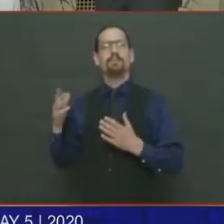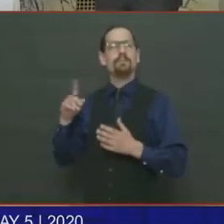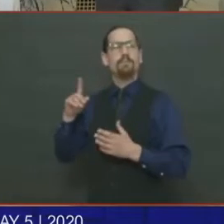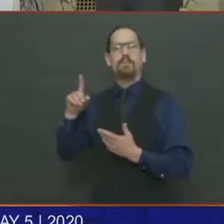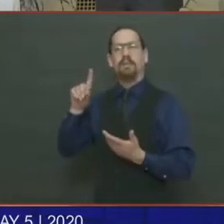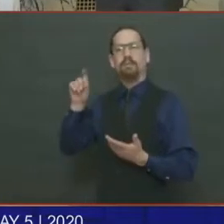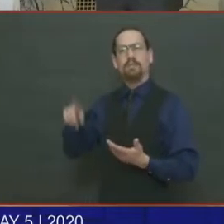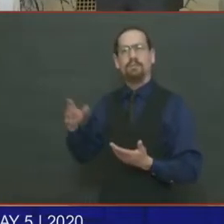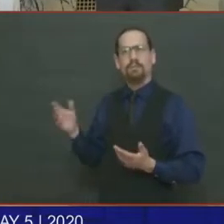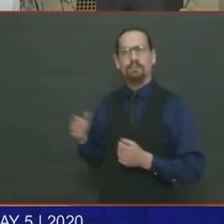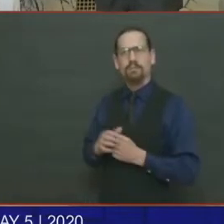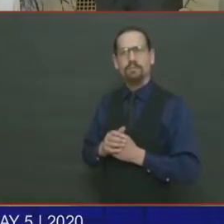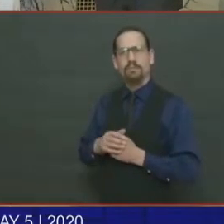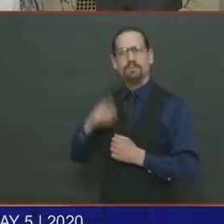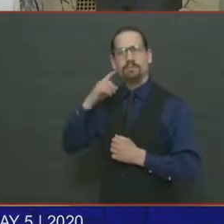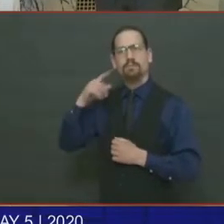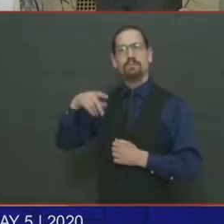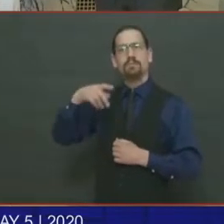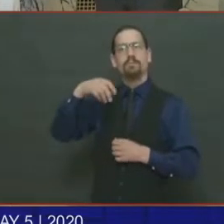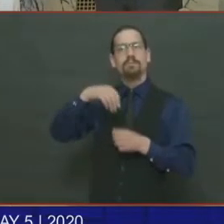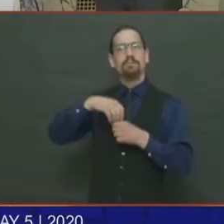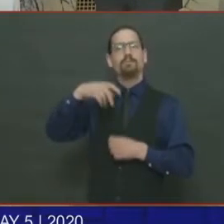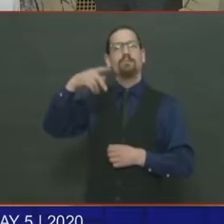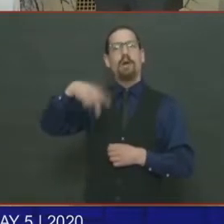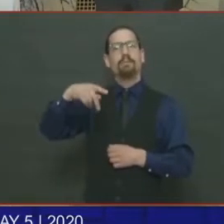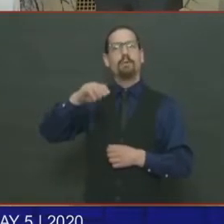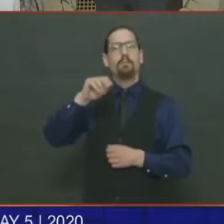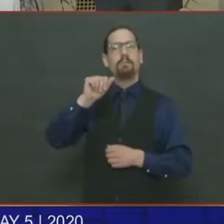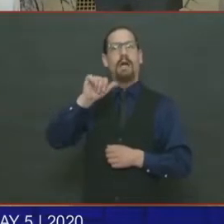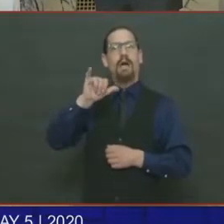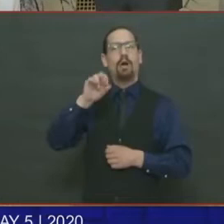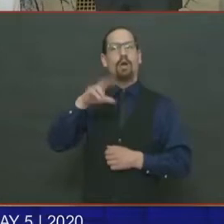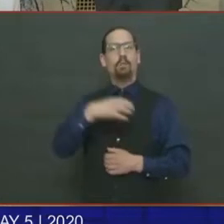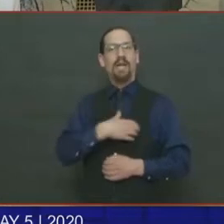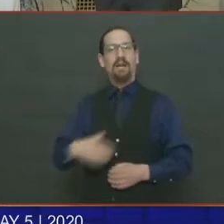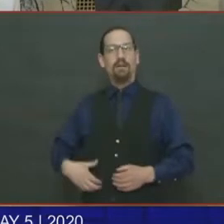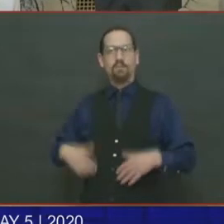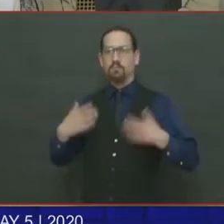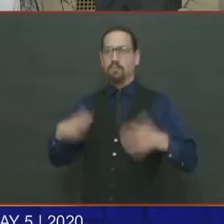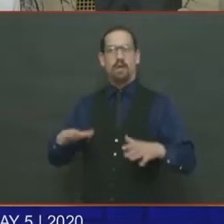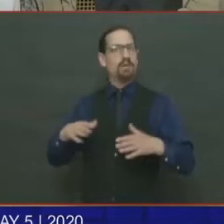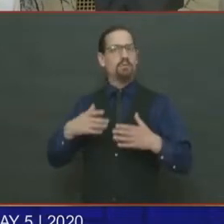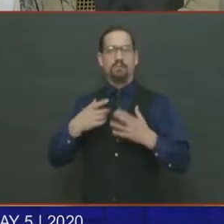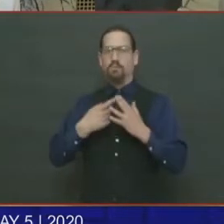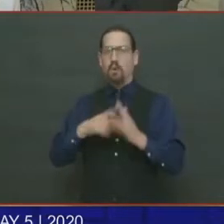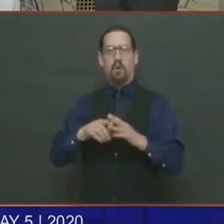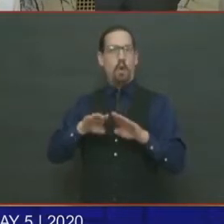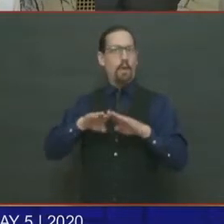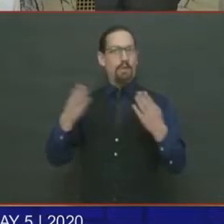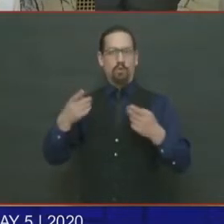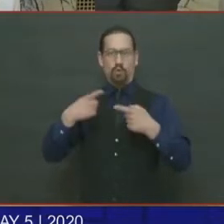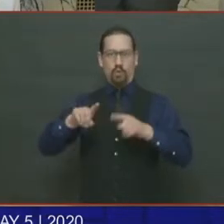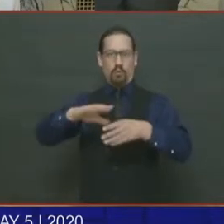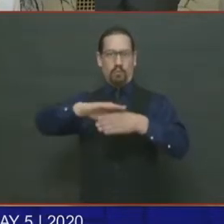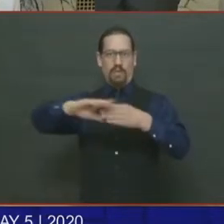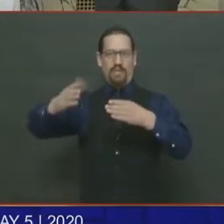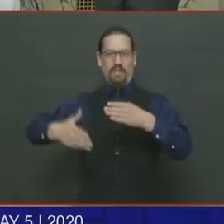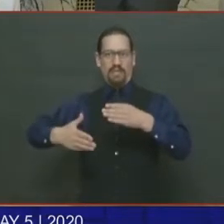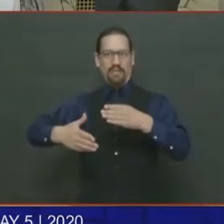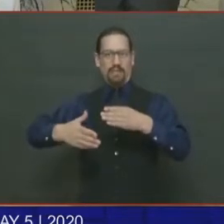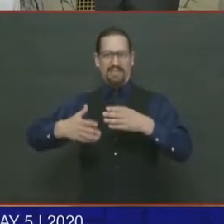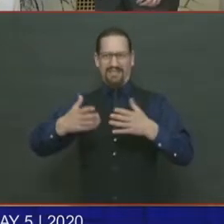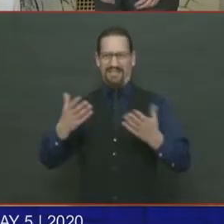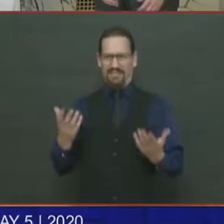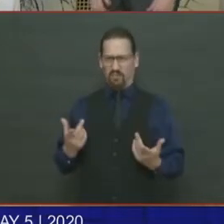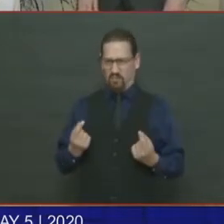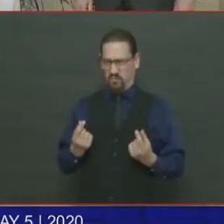like in Providence, do not want to begin reopening this weekend if you lift the stay-at-home order? Yeah. So it's a good question. It's a